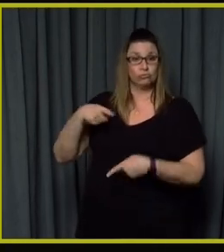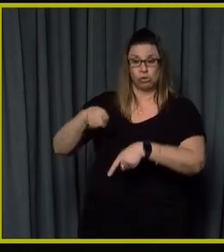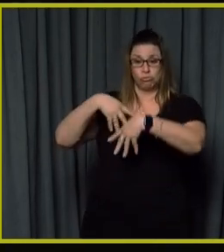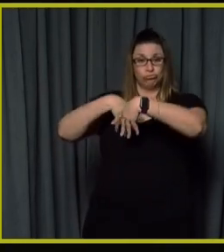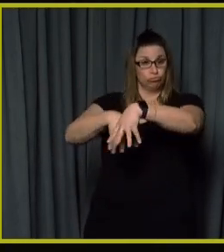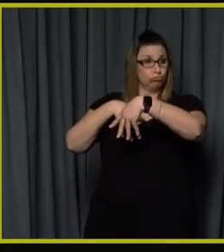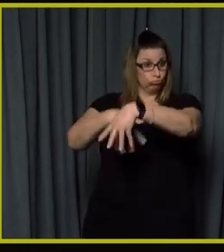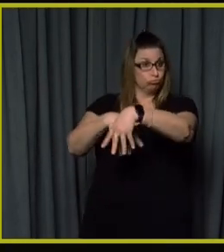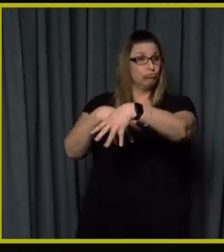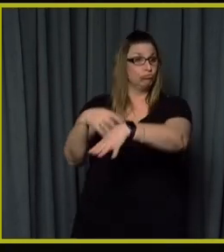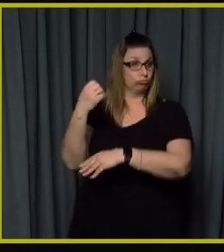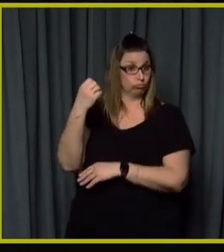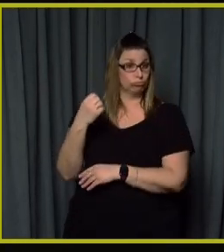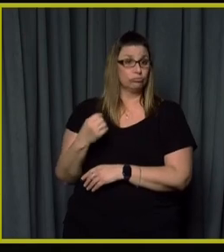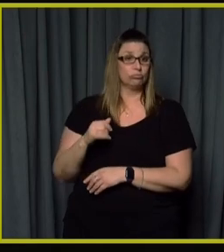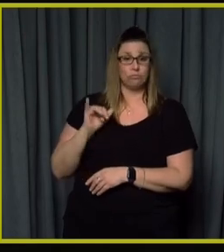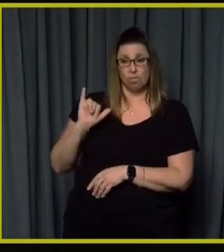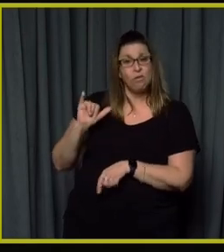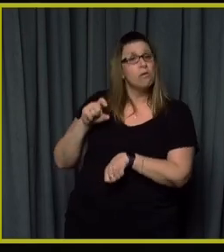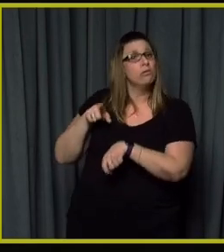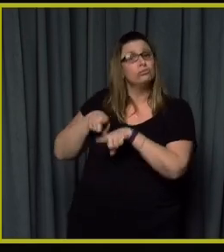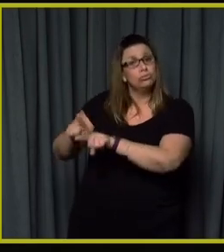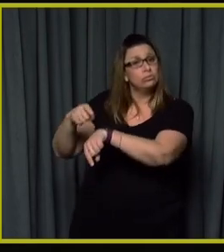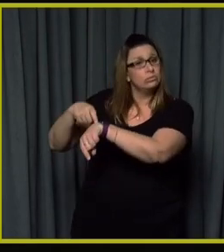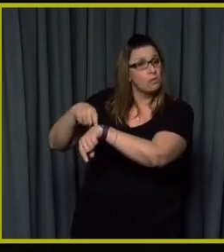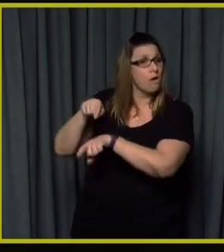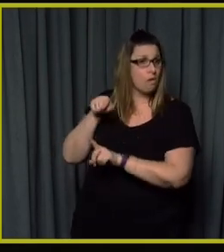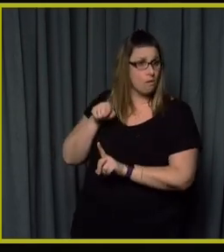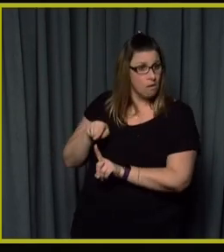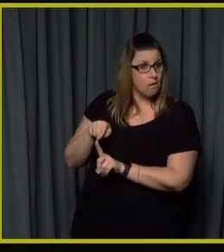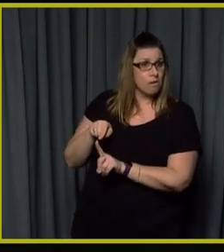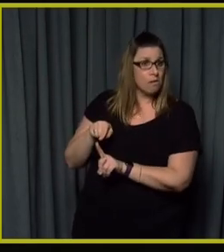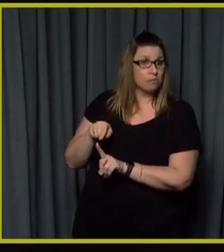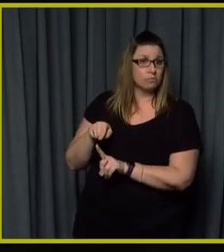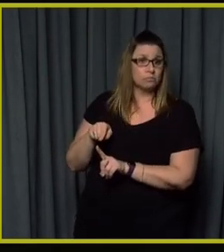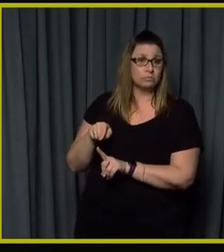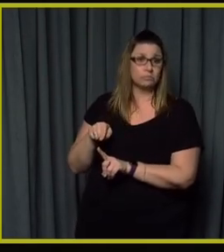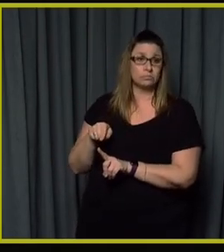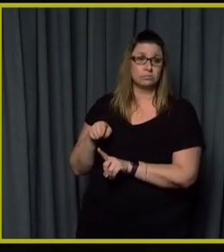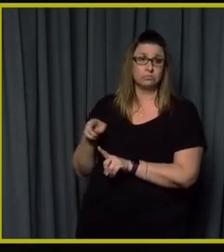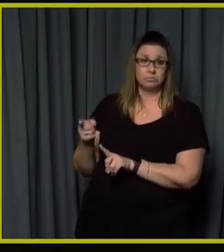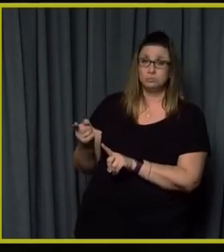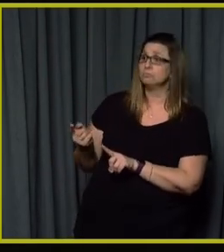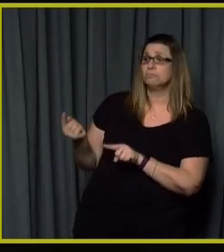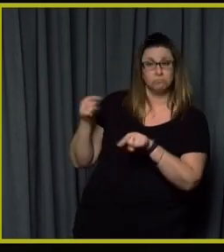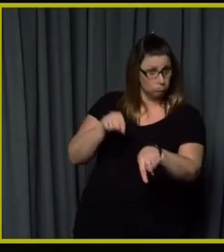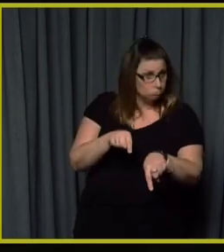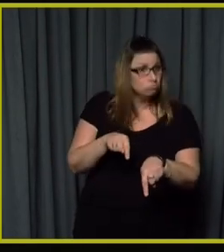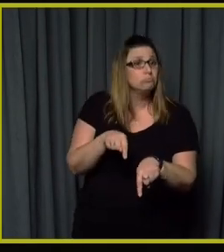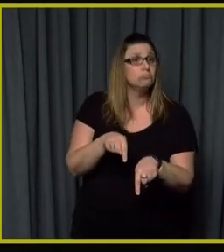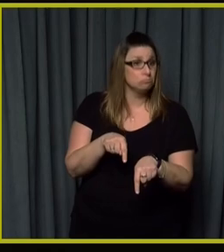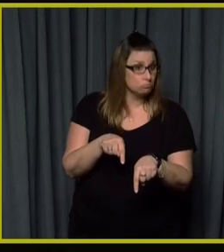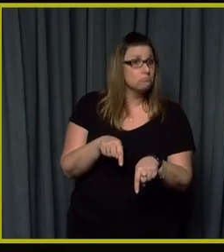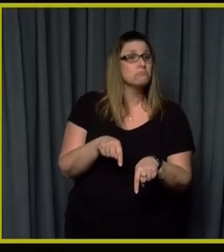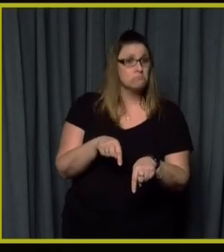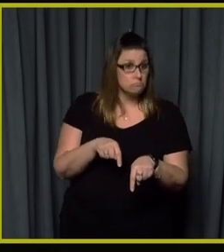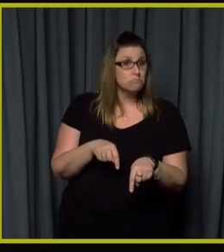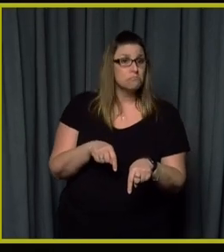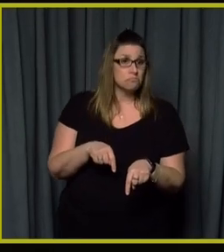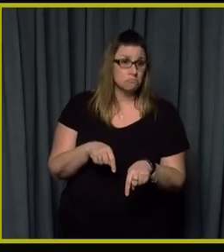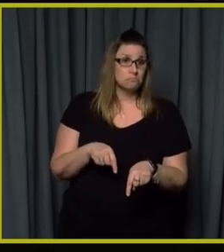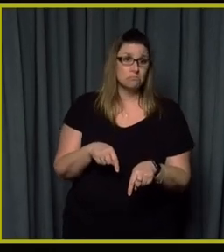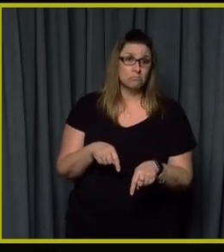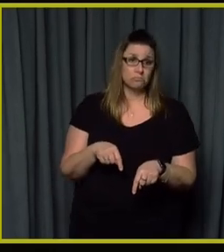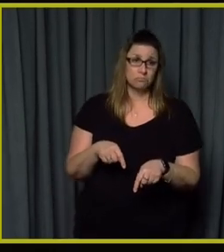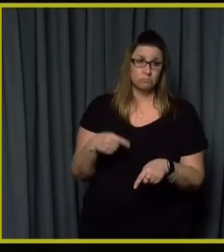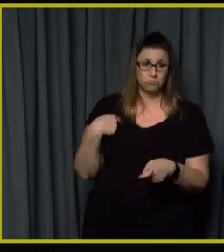similar times when a new movement is being birthed and born, but we need you to help us